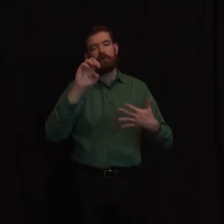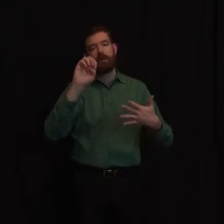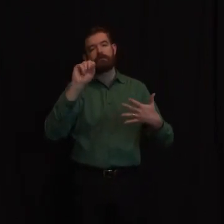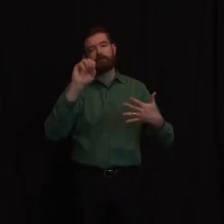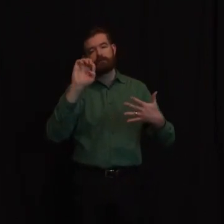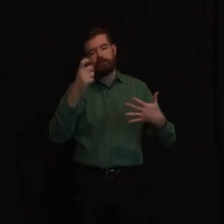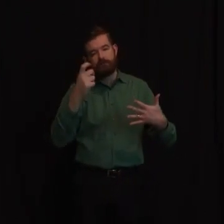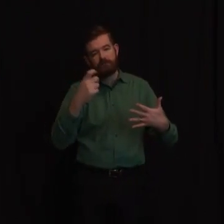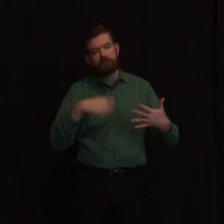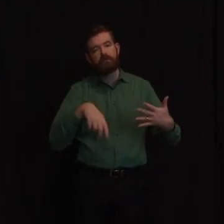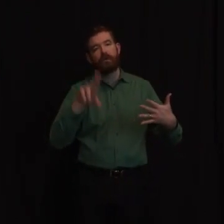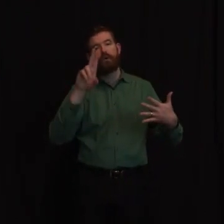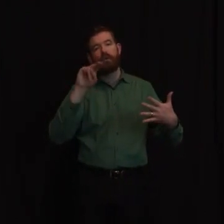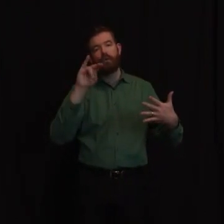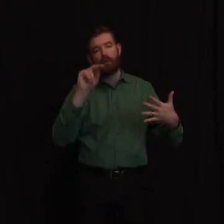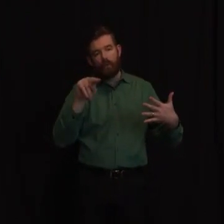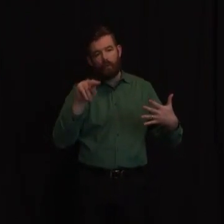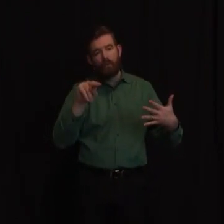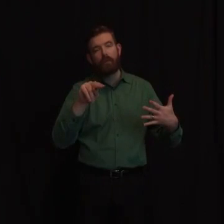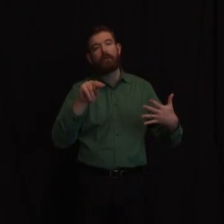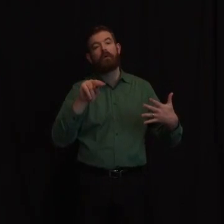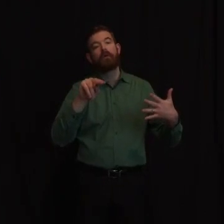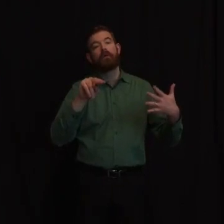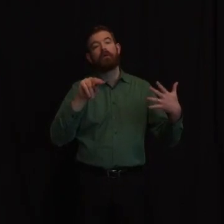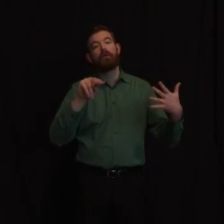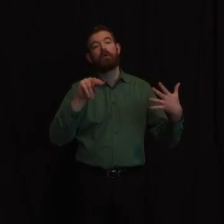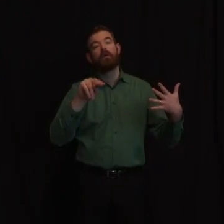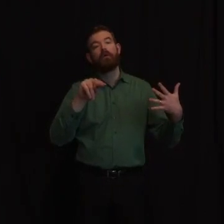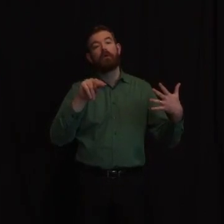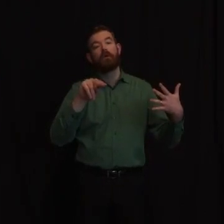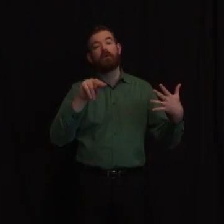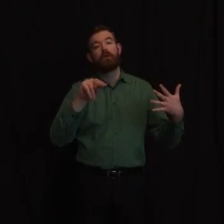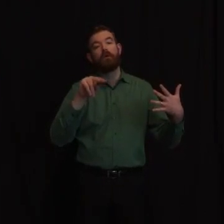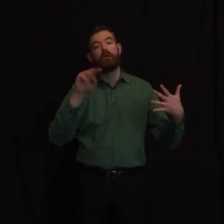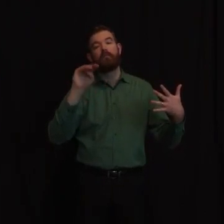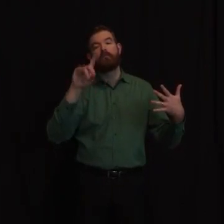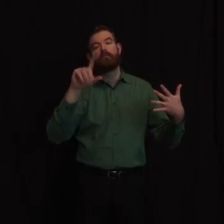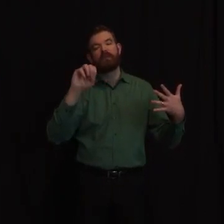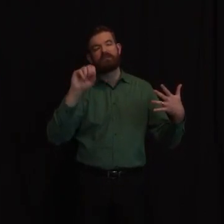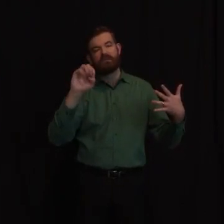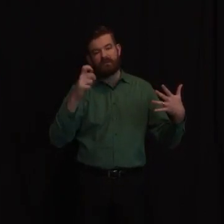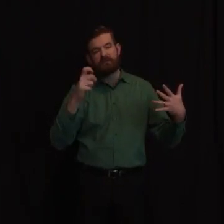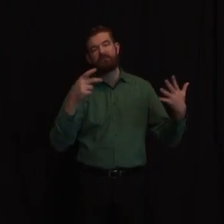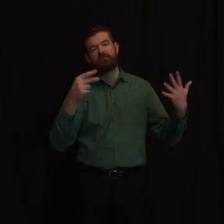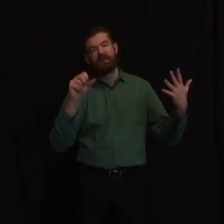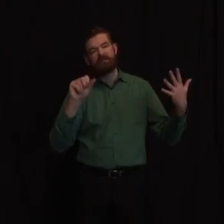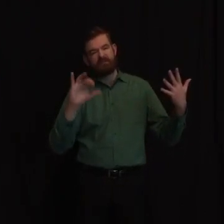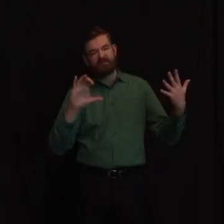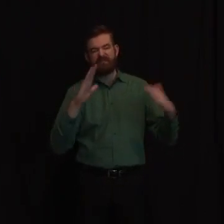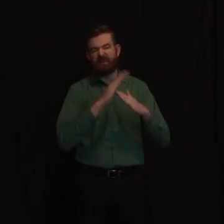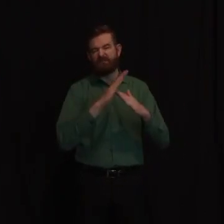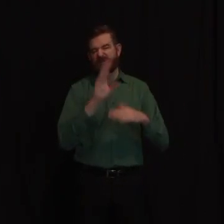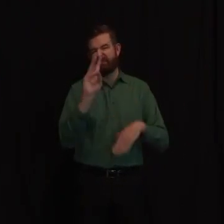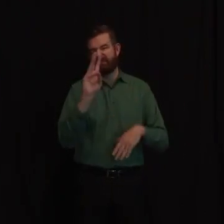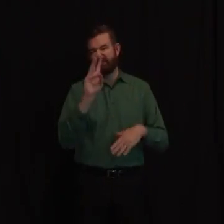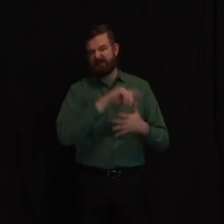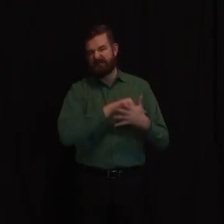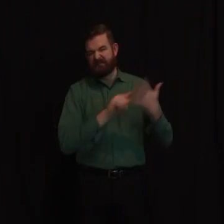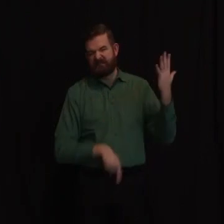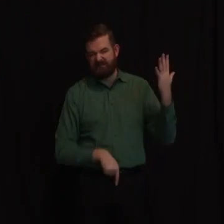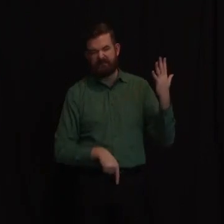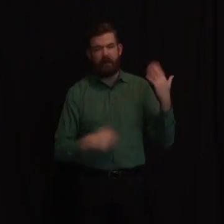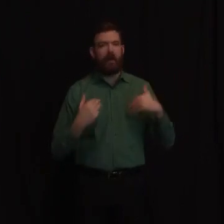Passaic, and Middlesex. Secondly, again, to repeat something we've said many times, and deep appreciation in particular for your opening